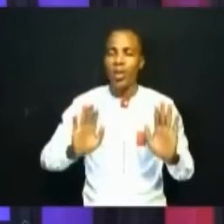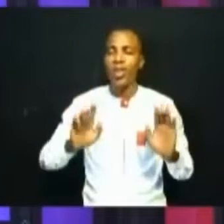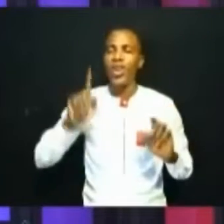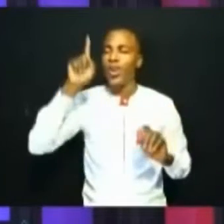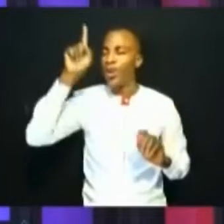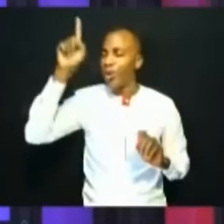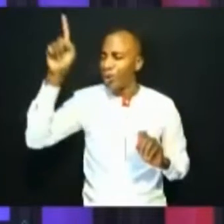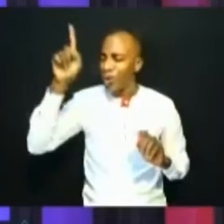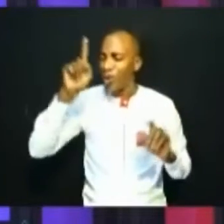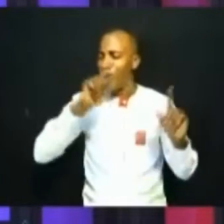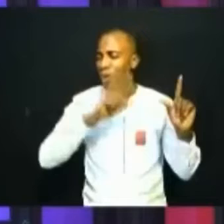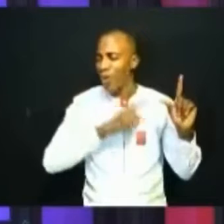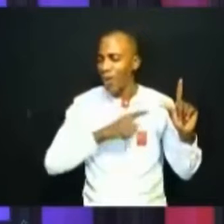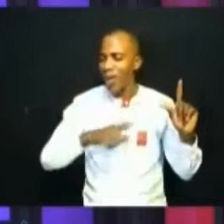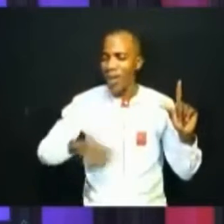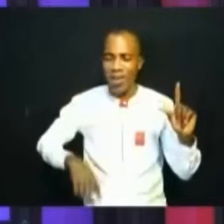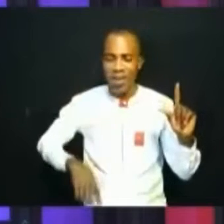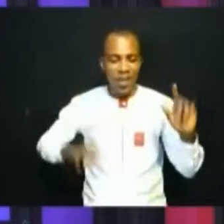Awurade ye